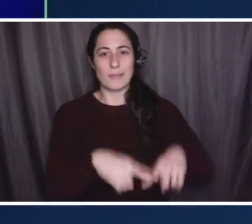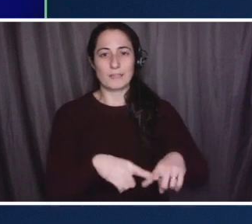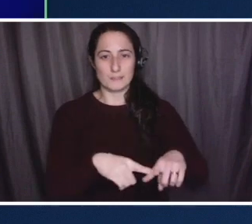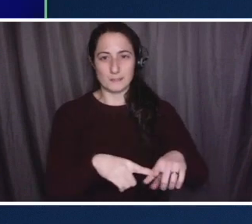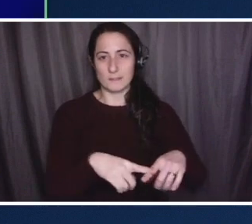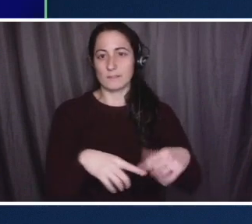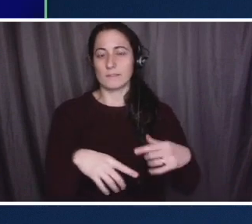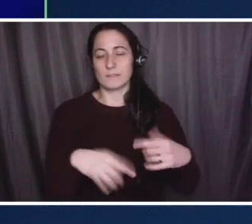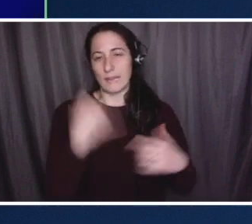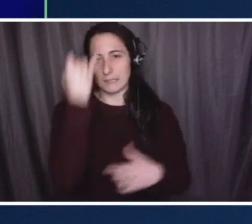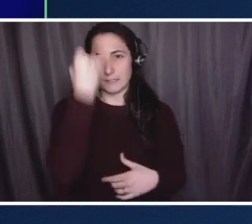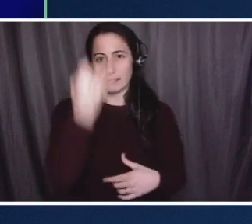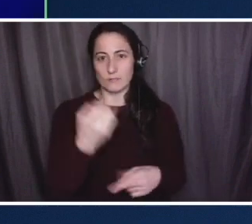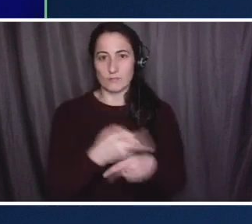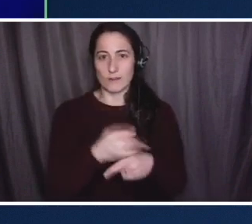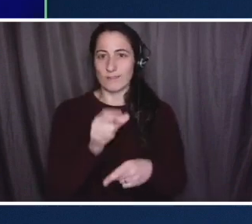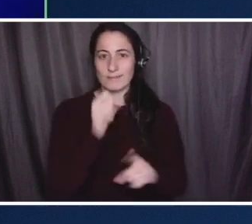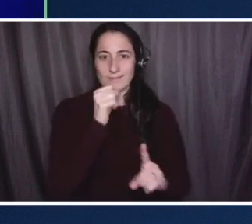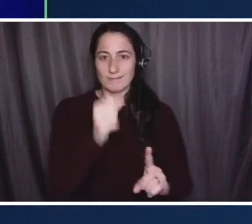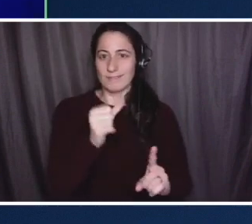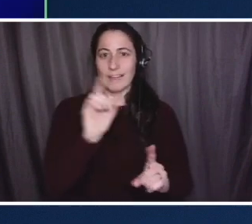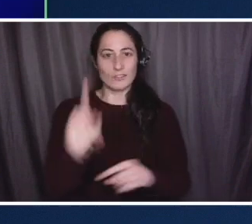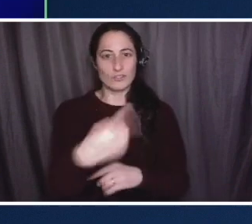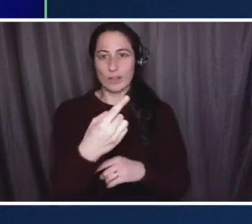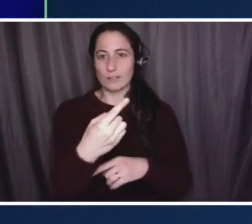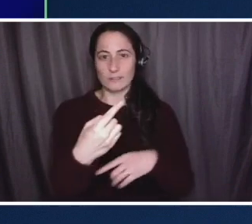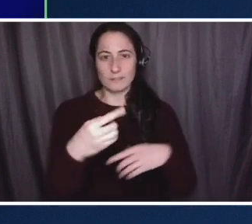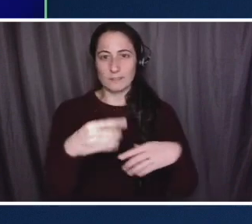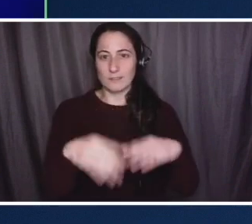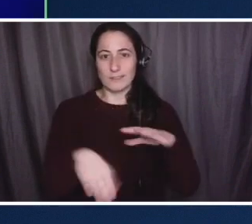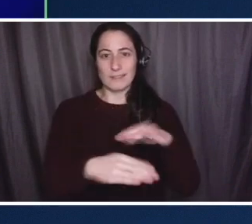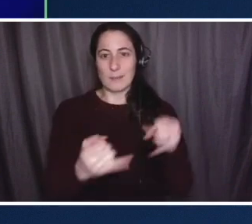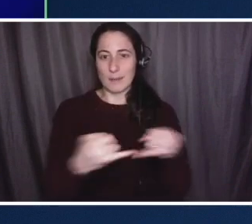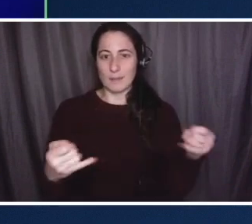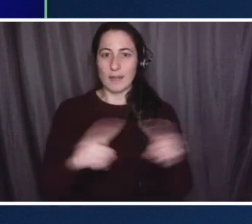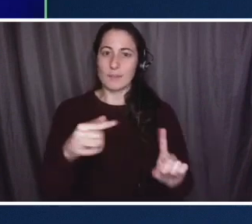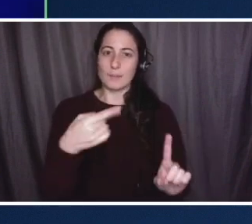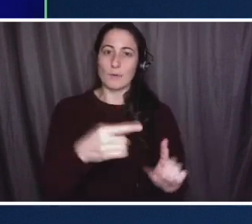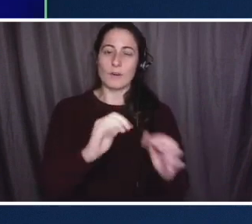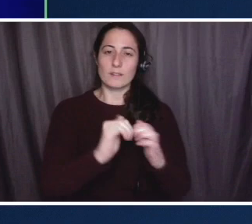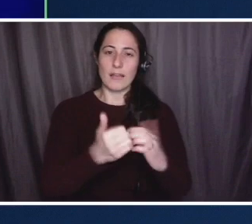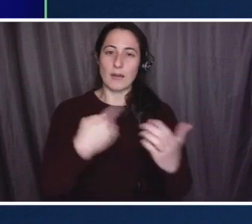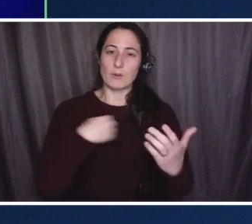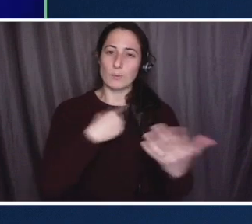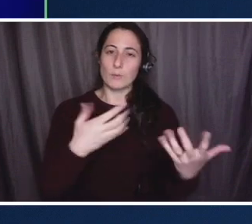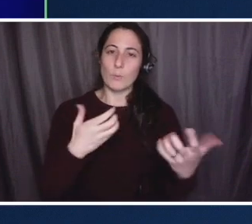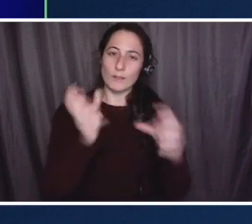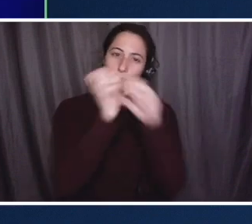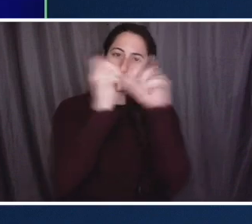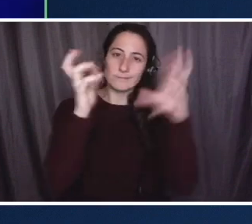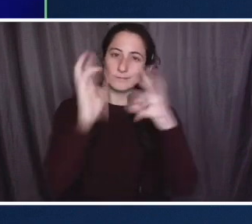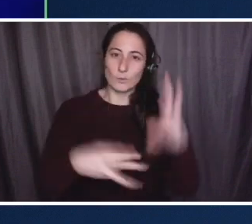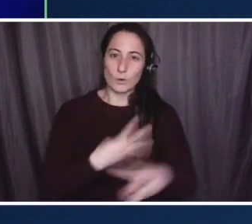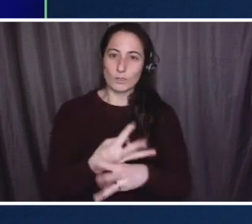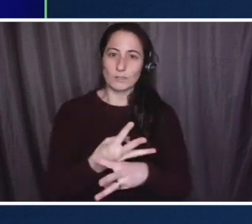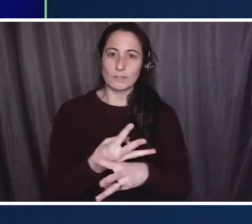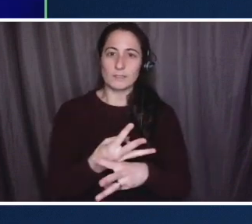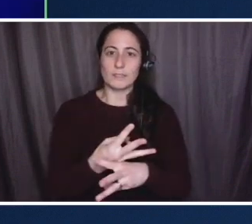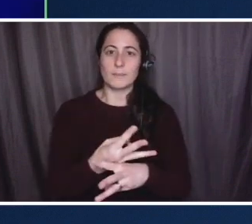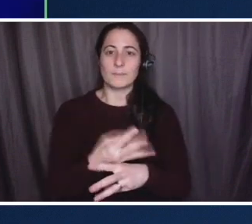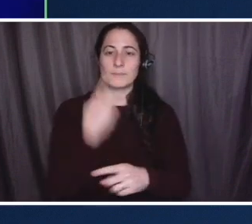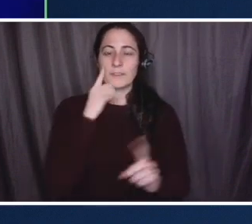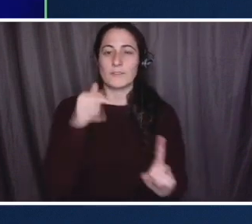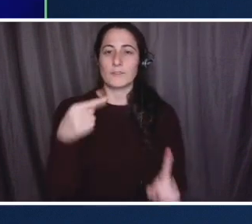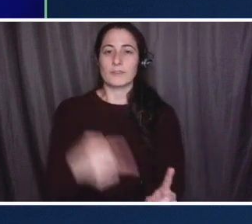about what's the work that we want, what we want the world to look like, and how do we get closer to doing that? So like, I think it's finding, for us, it's been finding that nexus, so we're